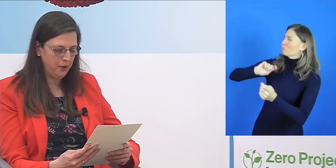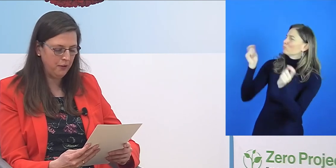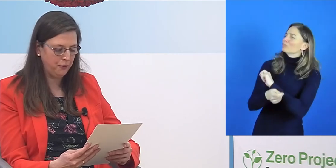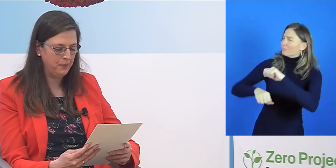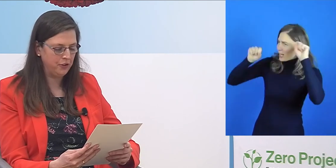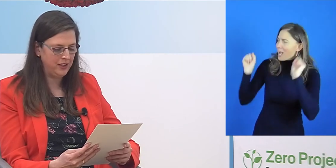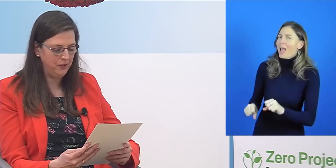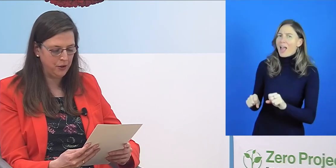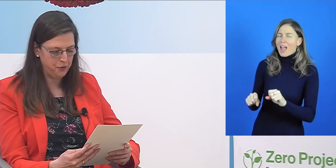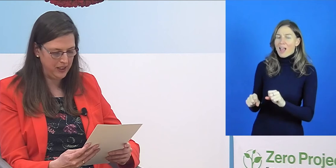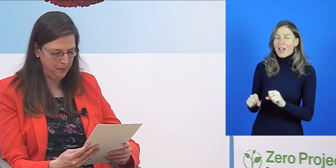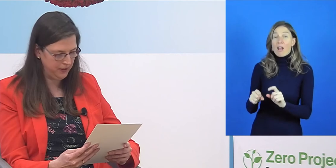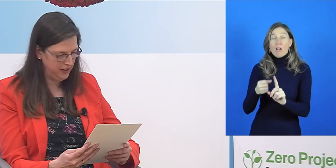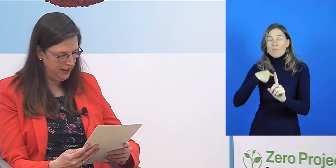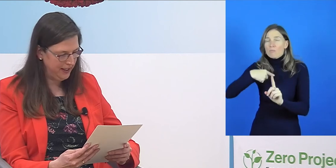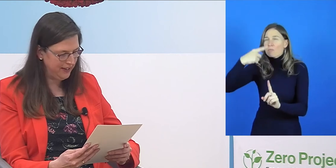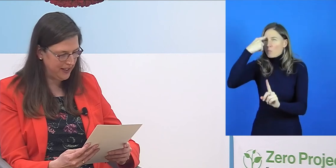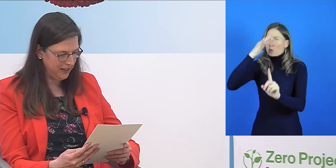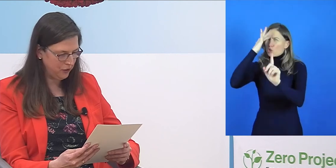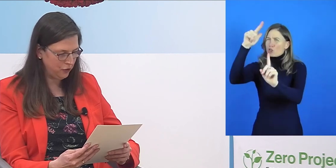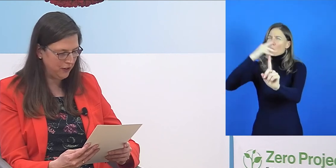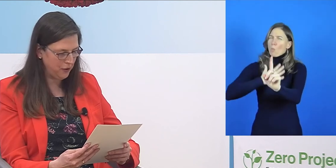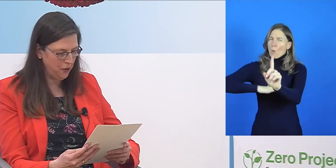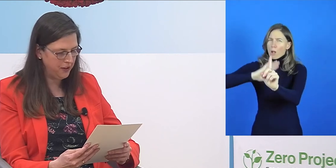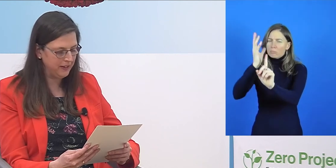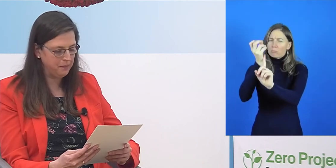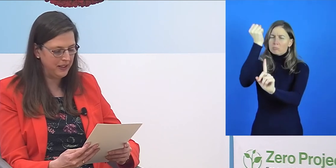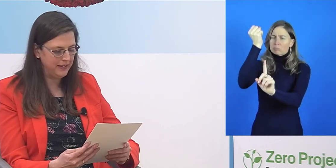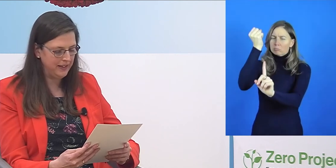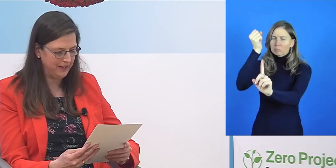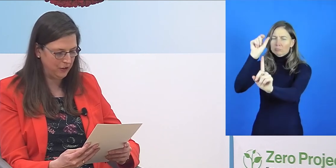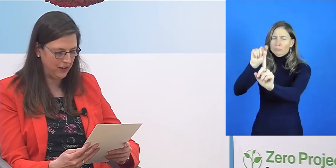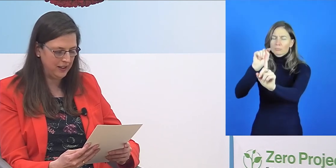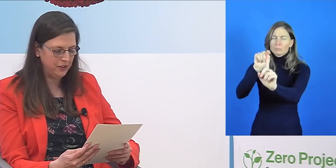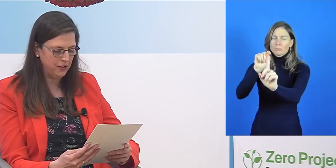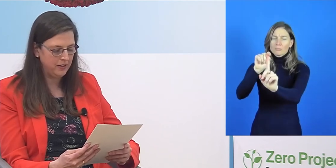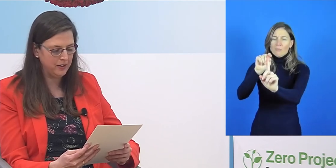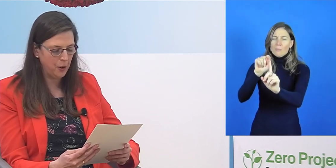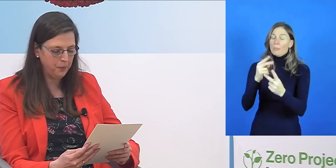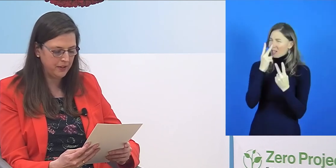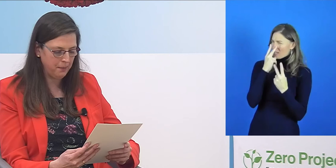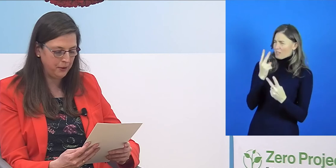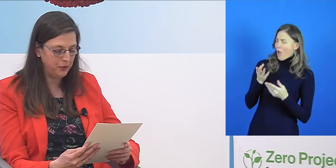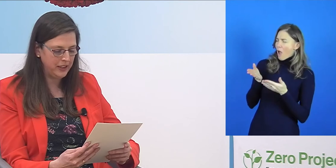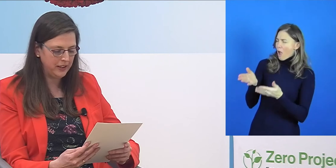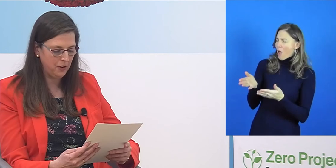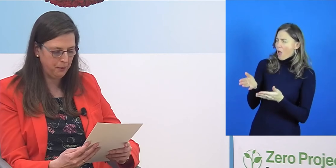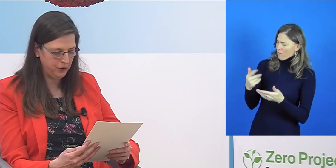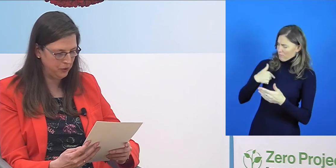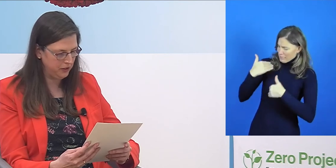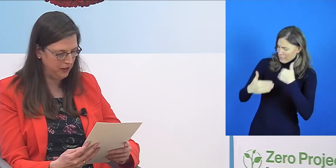stop her from achieving her dreams. Instead, she saw her disability as a challenge that opened up